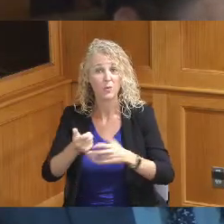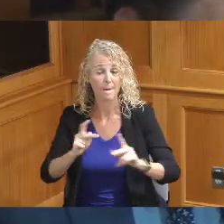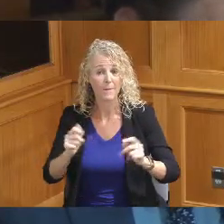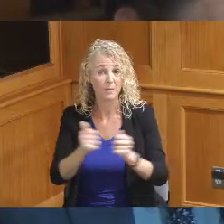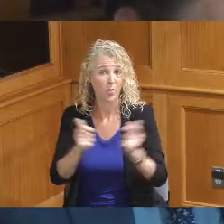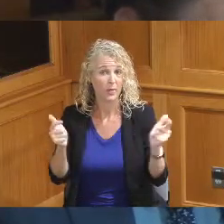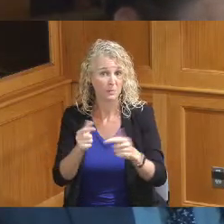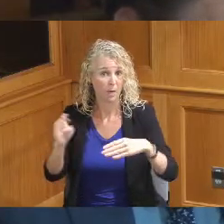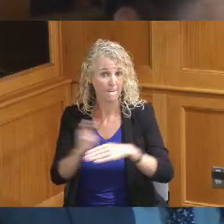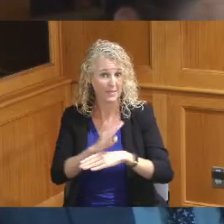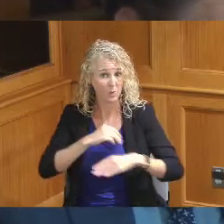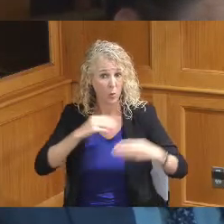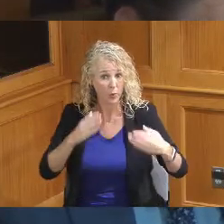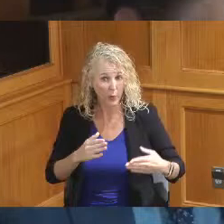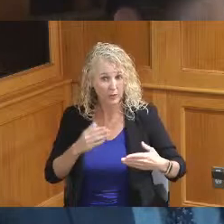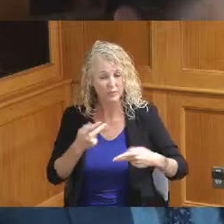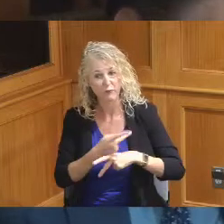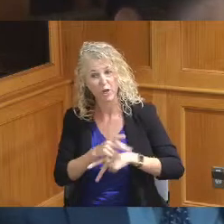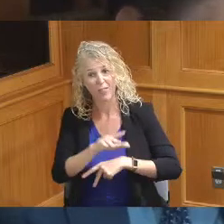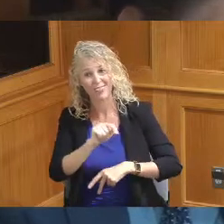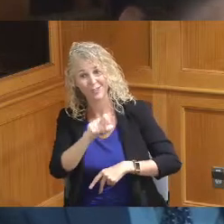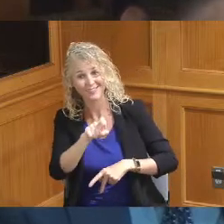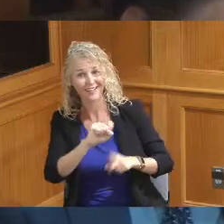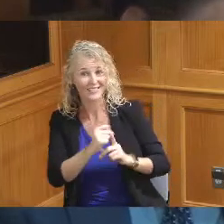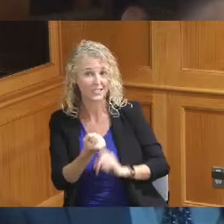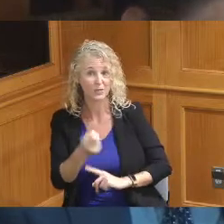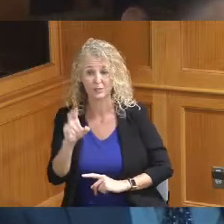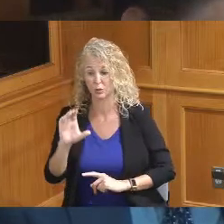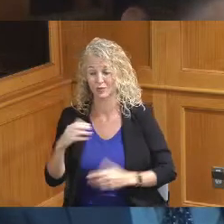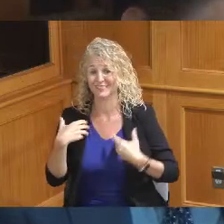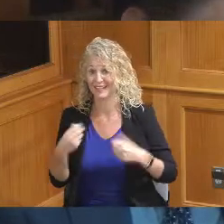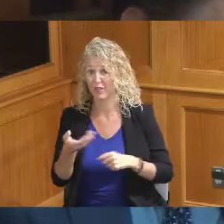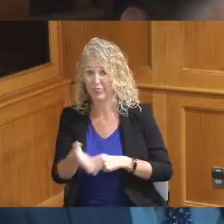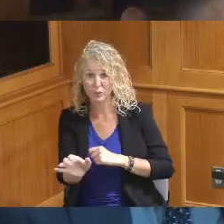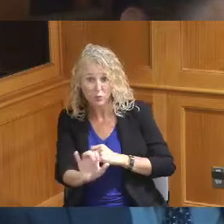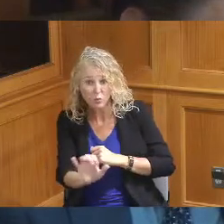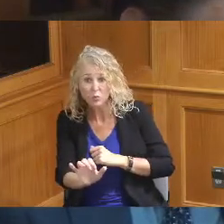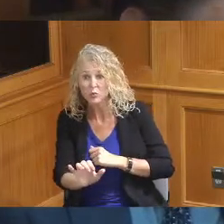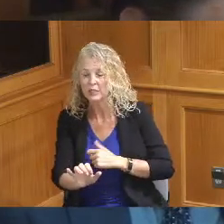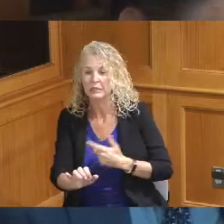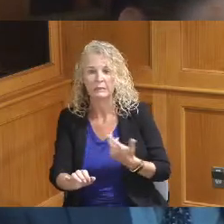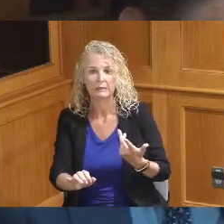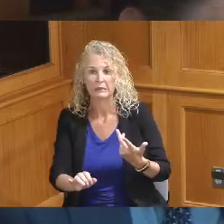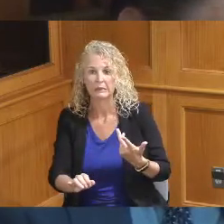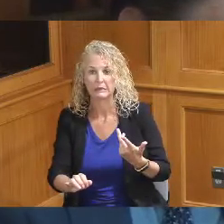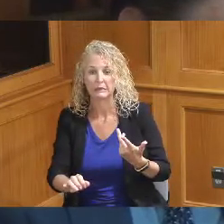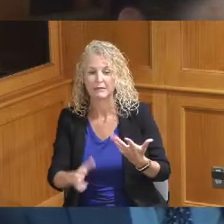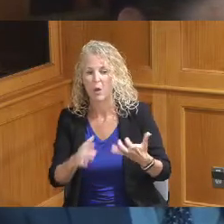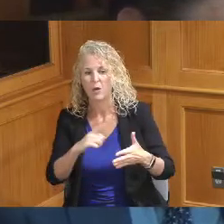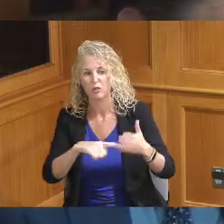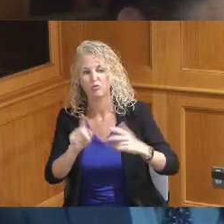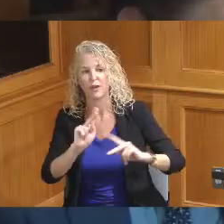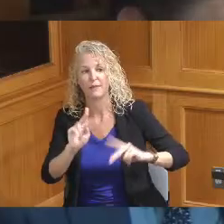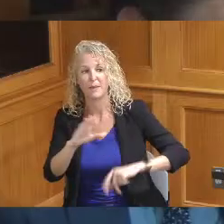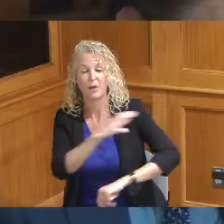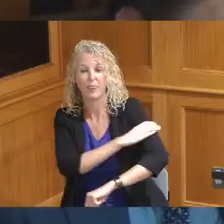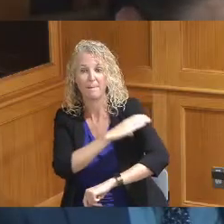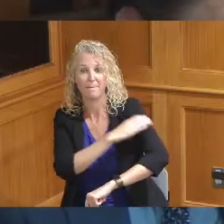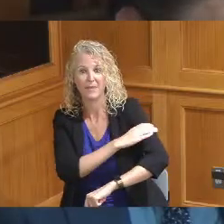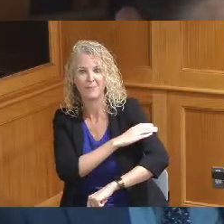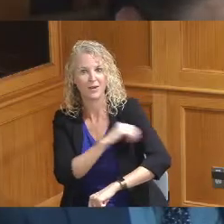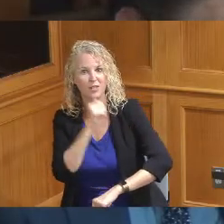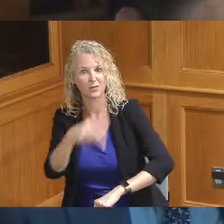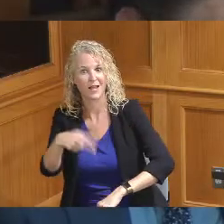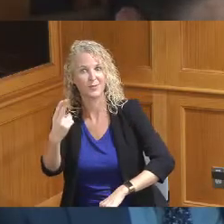as small businesses, as well as UC Health was there, of course, making sure people's blood pressure wasn't too